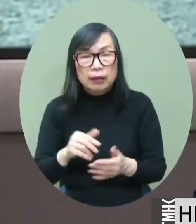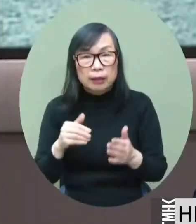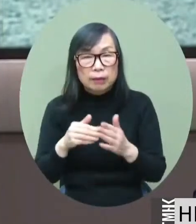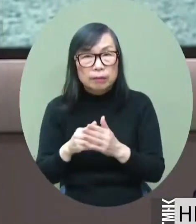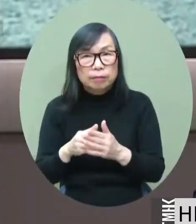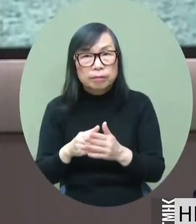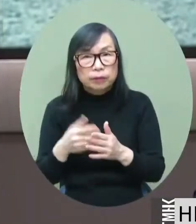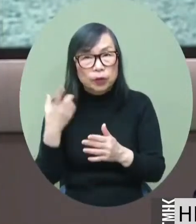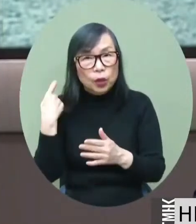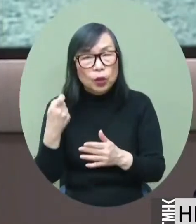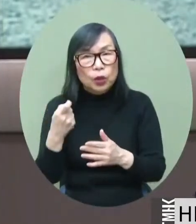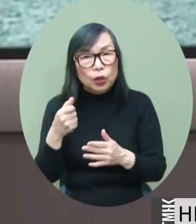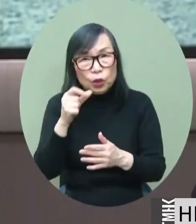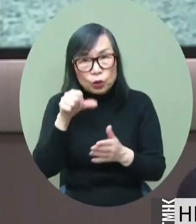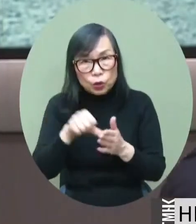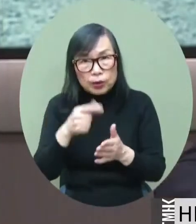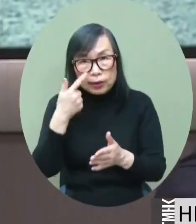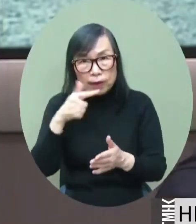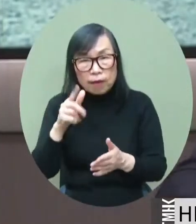for